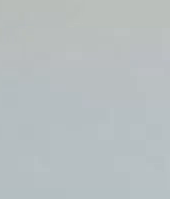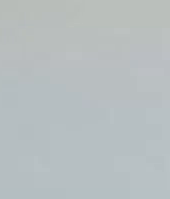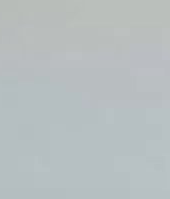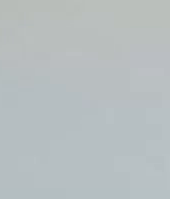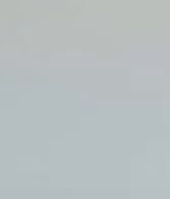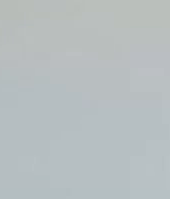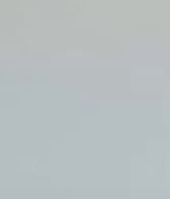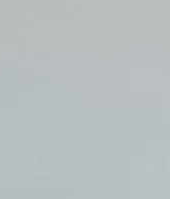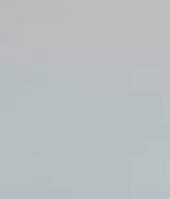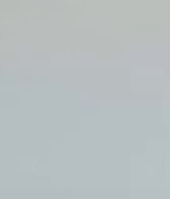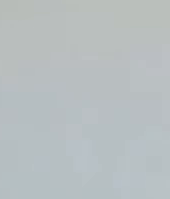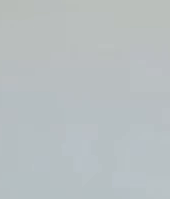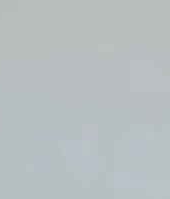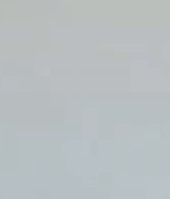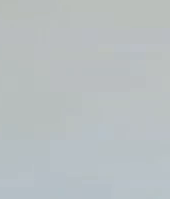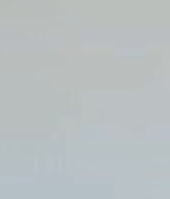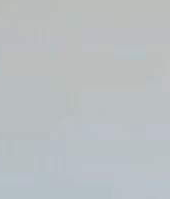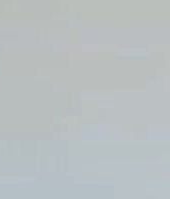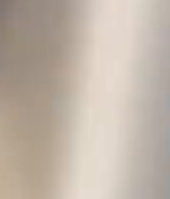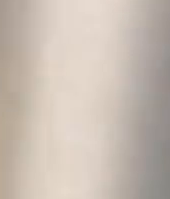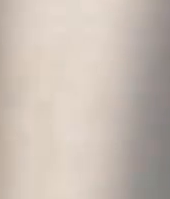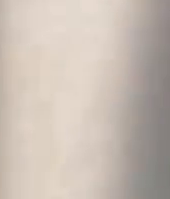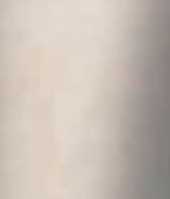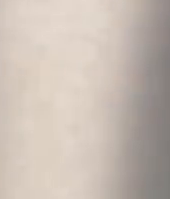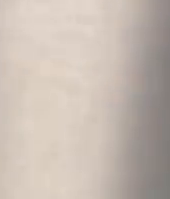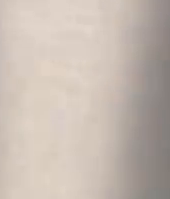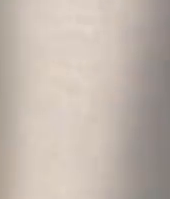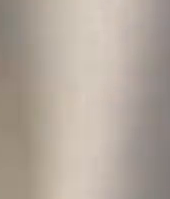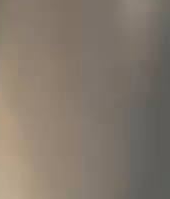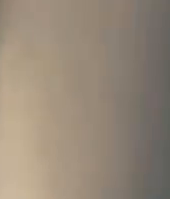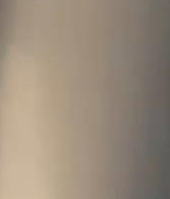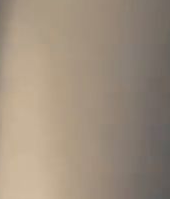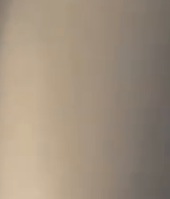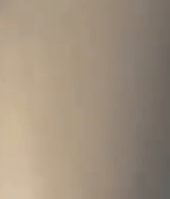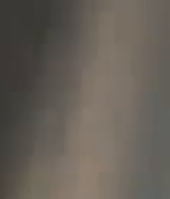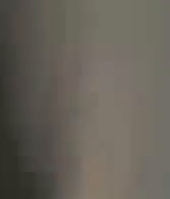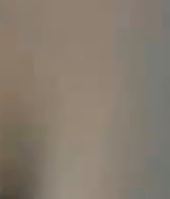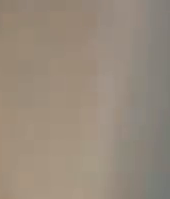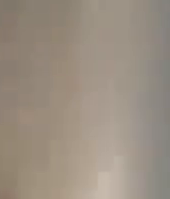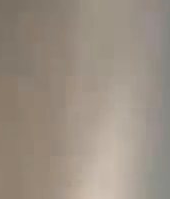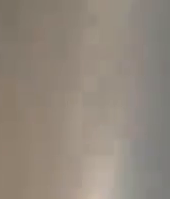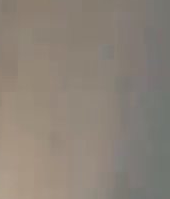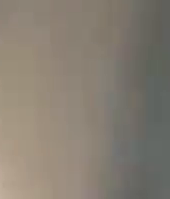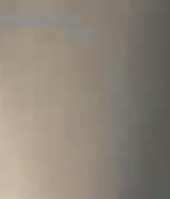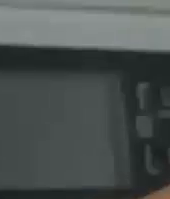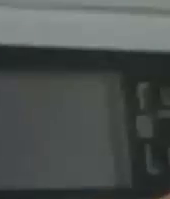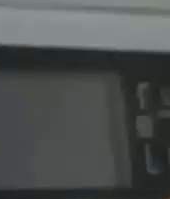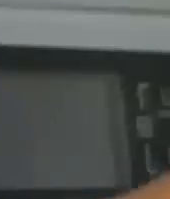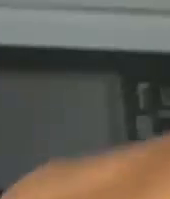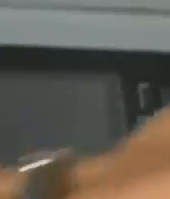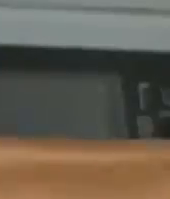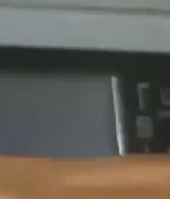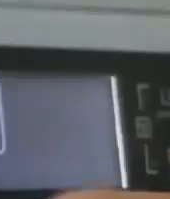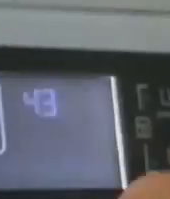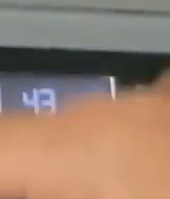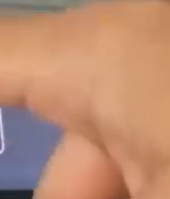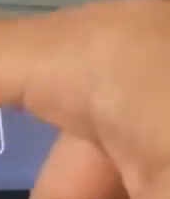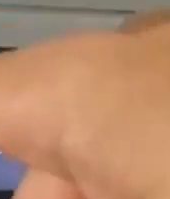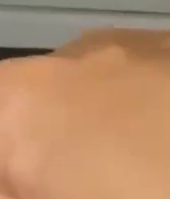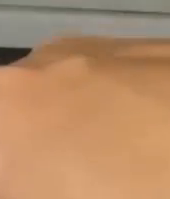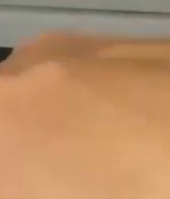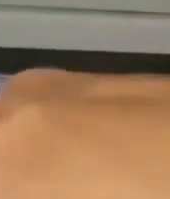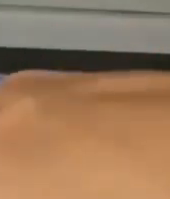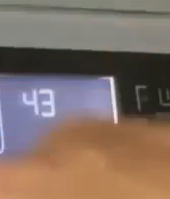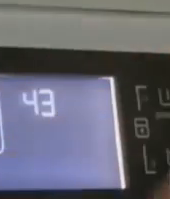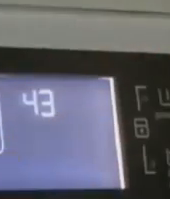when you return home from being out in a public space, just wash your mask like you would any load of laundry. By using hot water, you can help destroy any traces